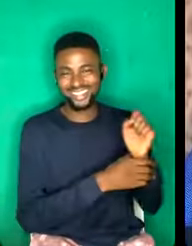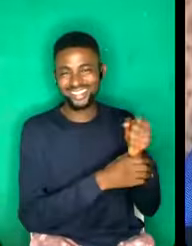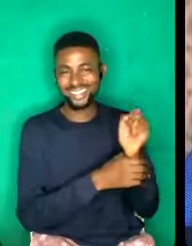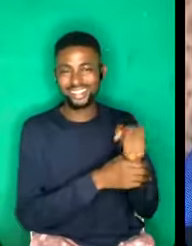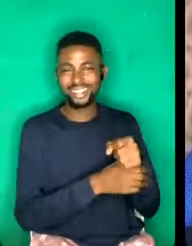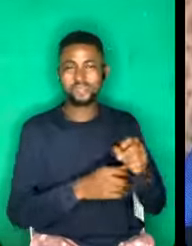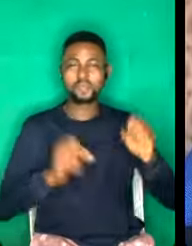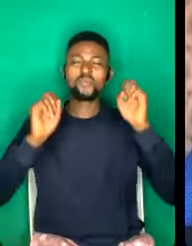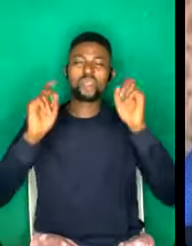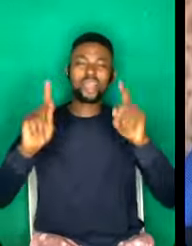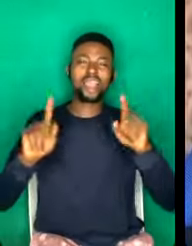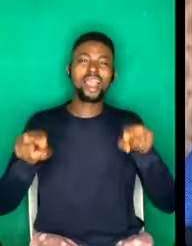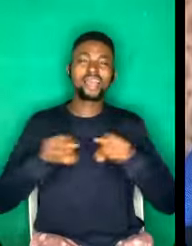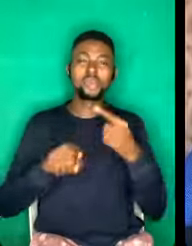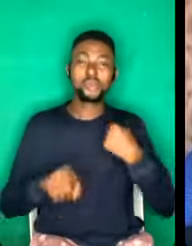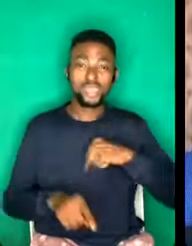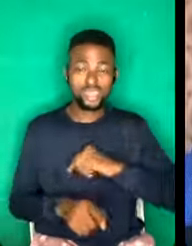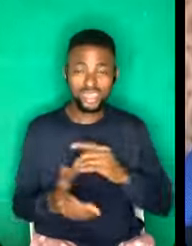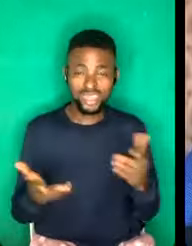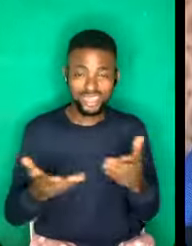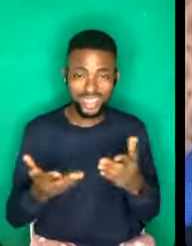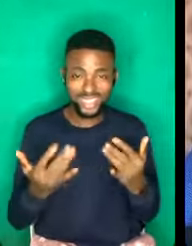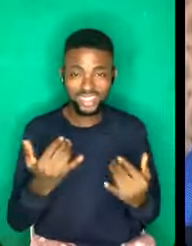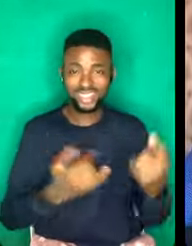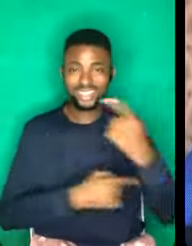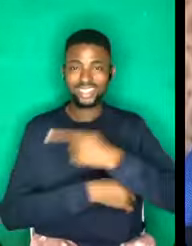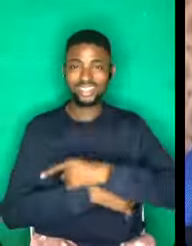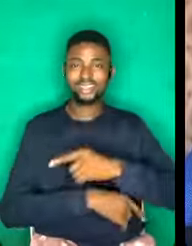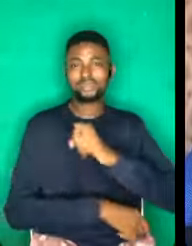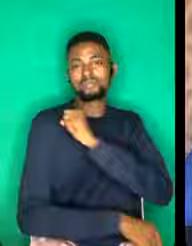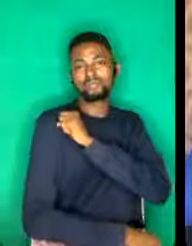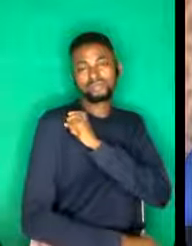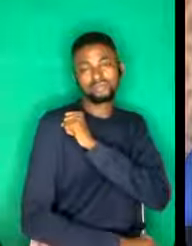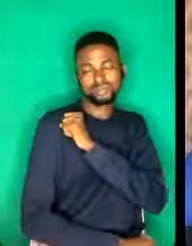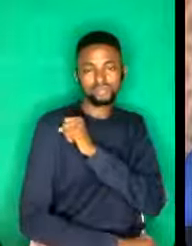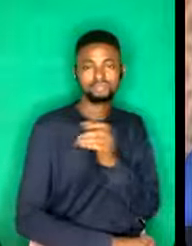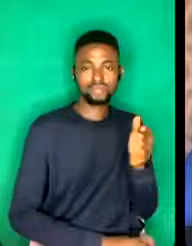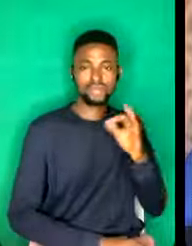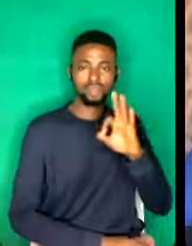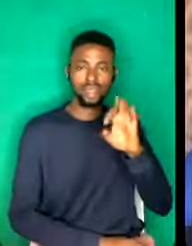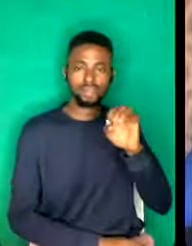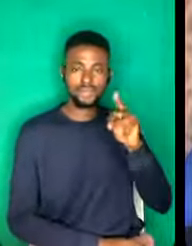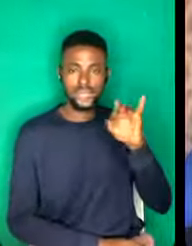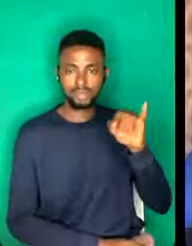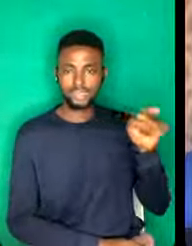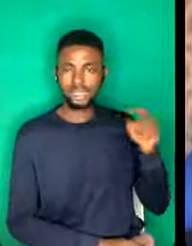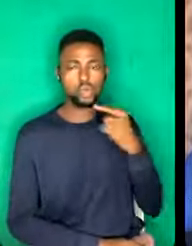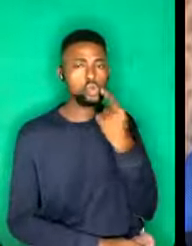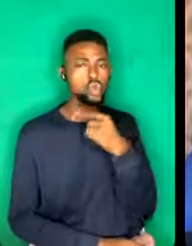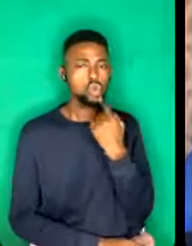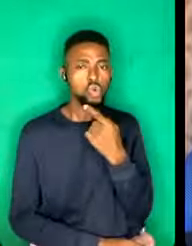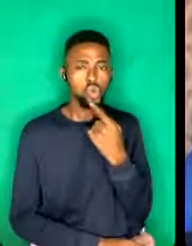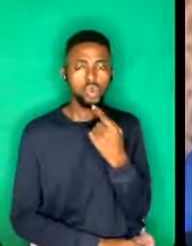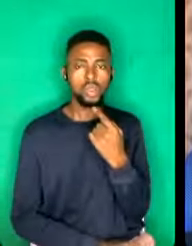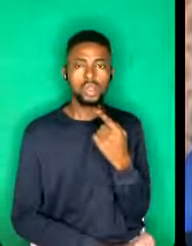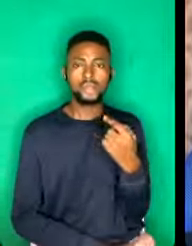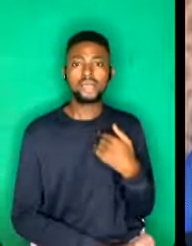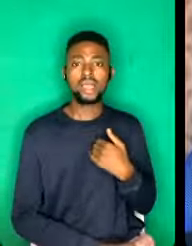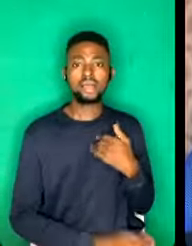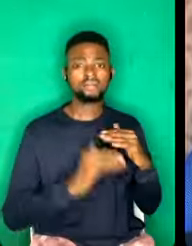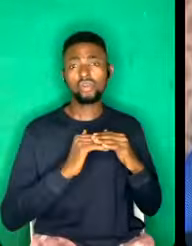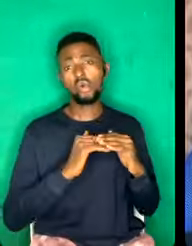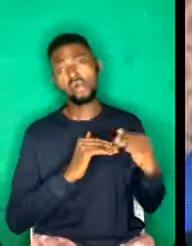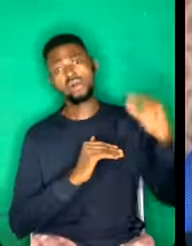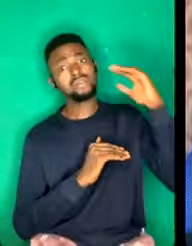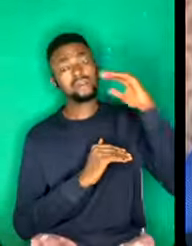have today our guest, Mr. Samuel James Femi, who has over 29 years